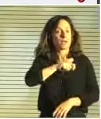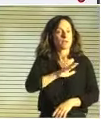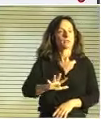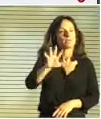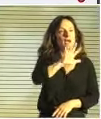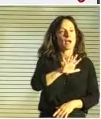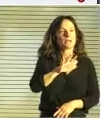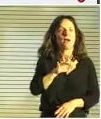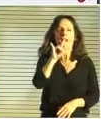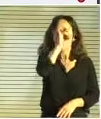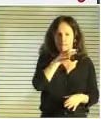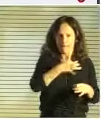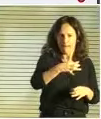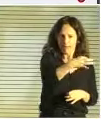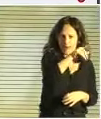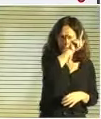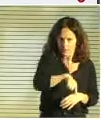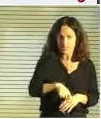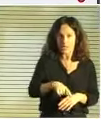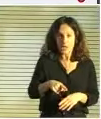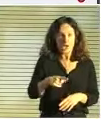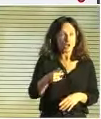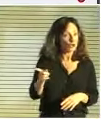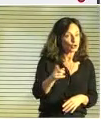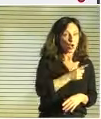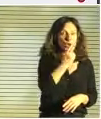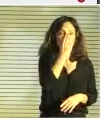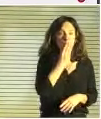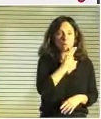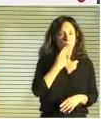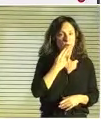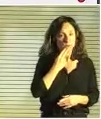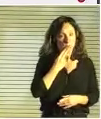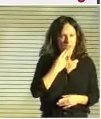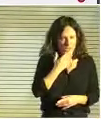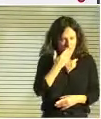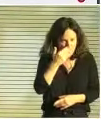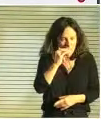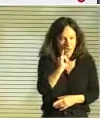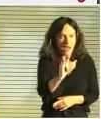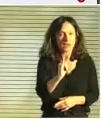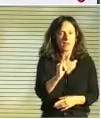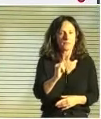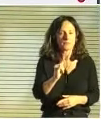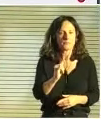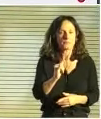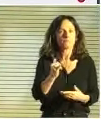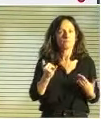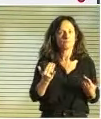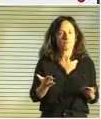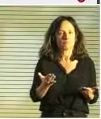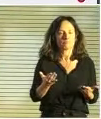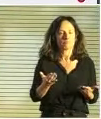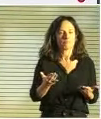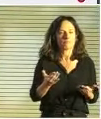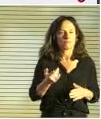we are in Spain. I will not talk about our collab. TUI has started a collab, but this collab is not in Spain, and therefore I will not talk in this room